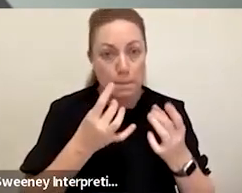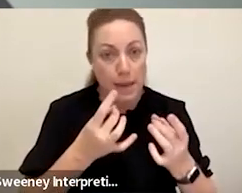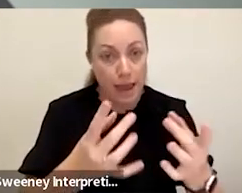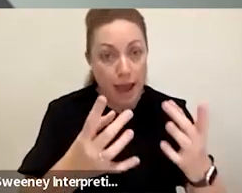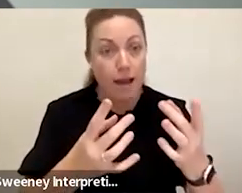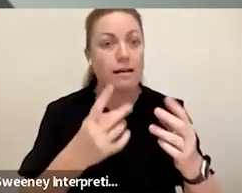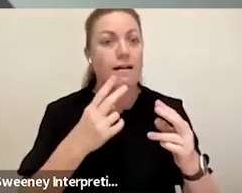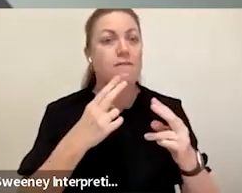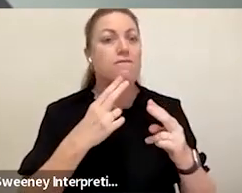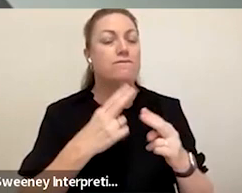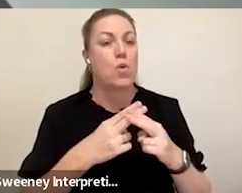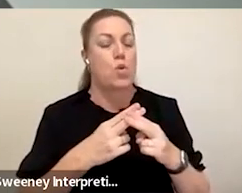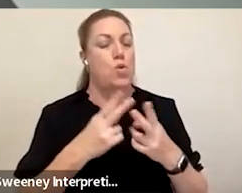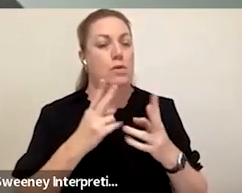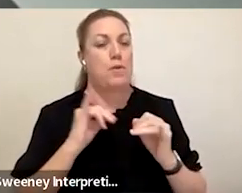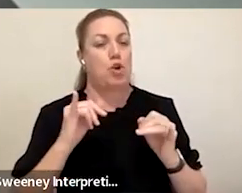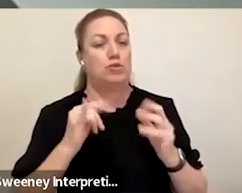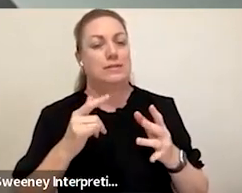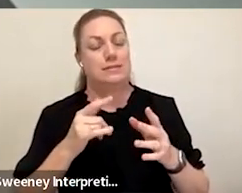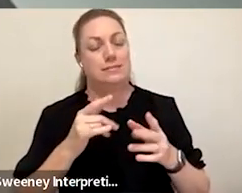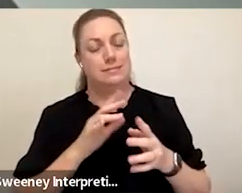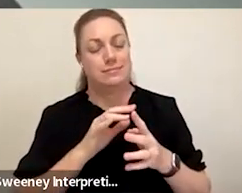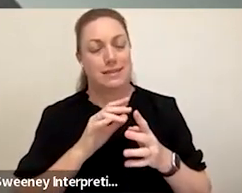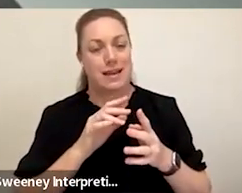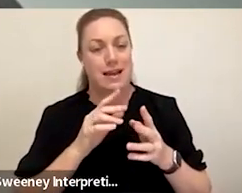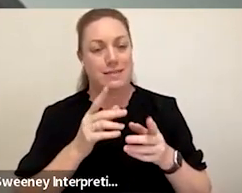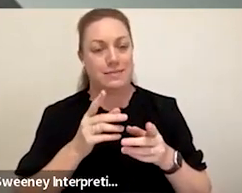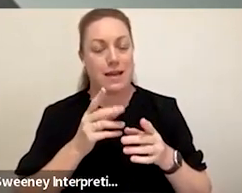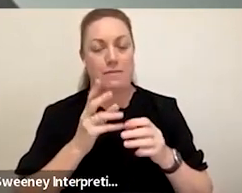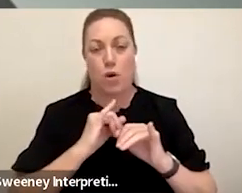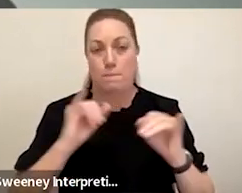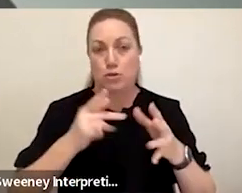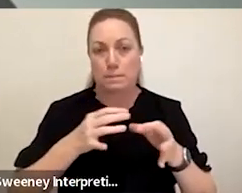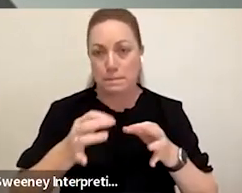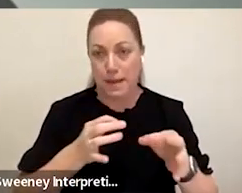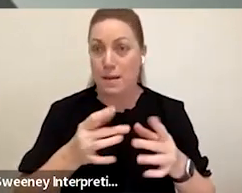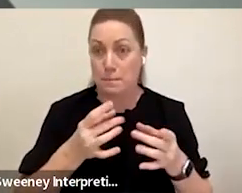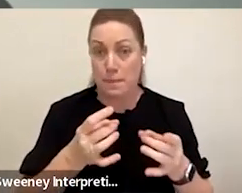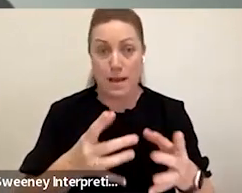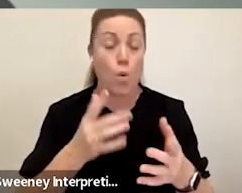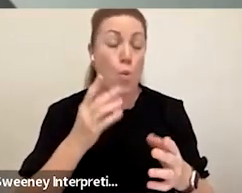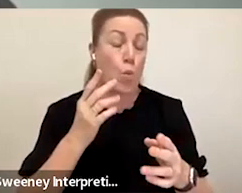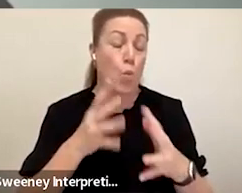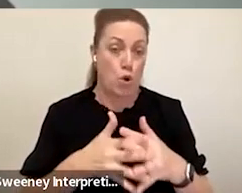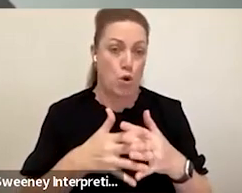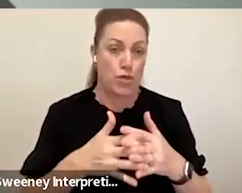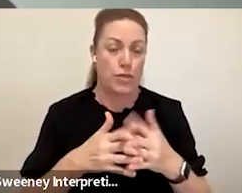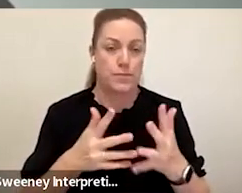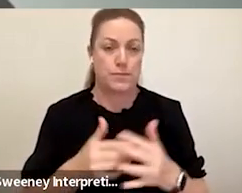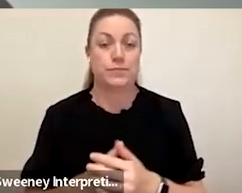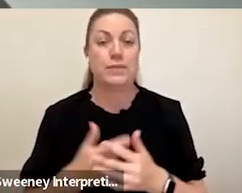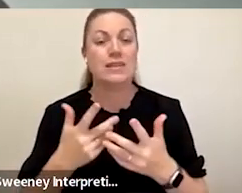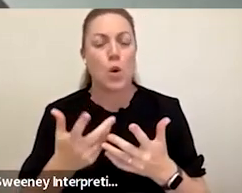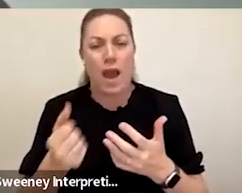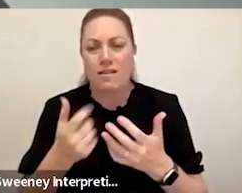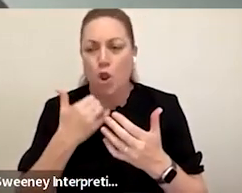part, obviously, of the question. We're working on our program of research around the issue of data and evidence, which is sorely lacking in this area.